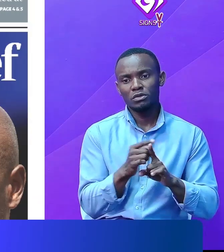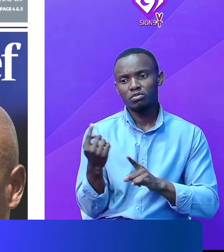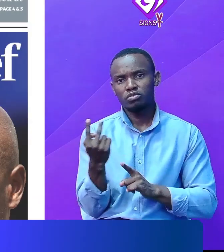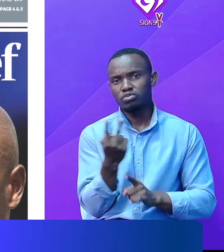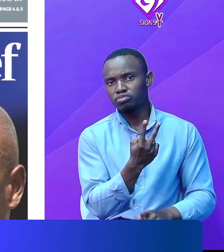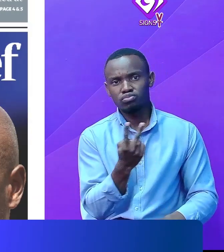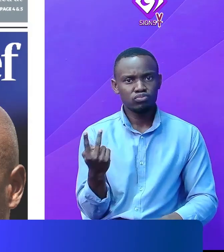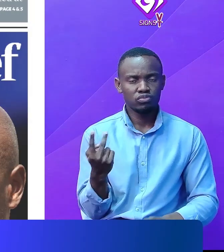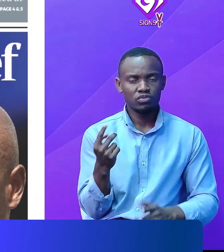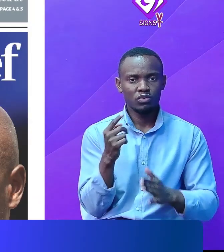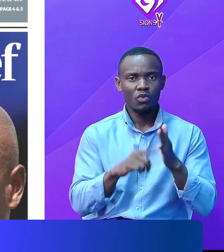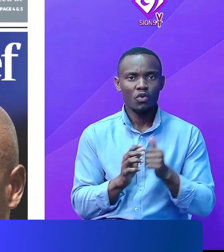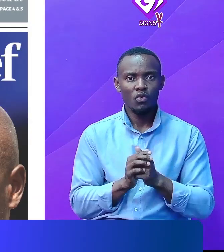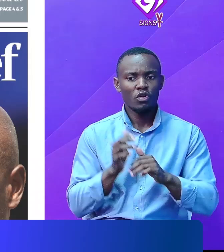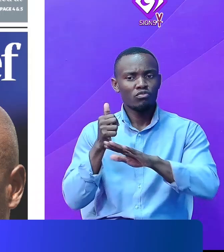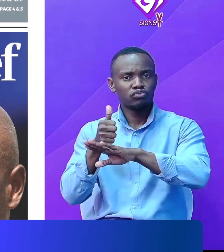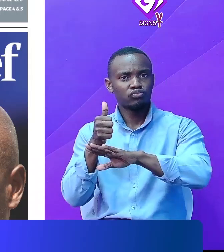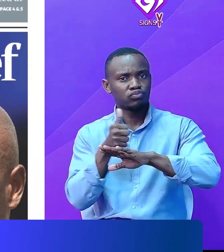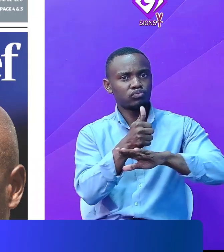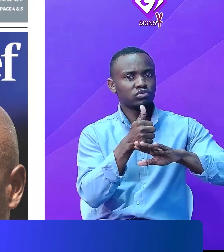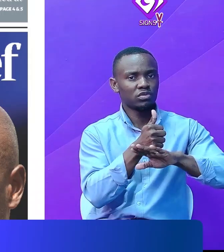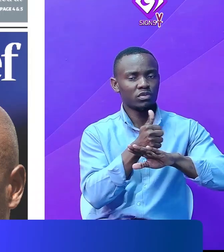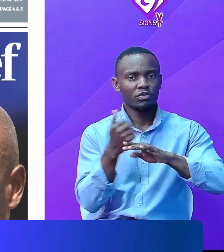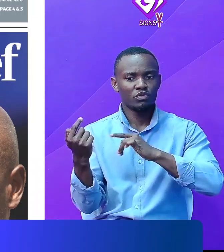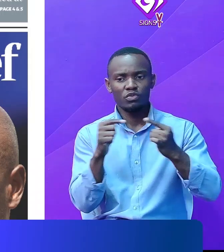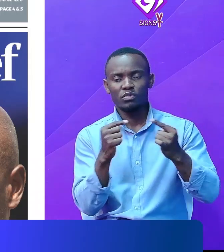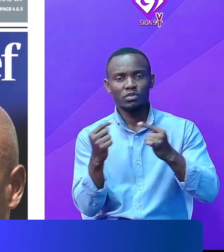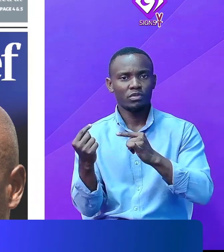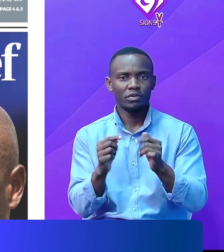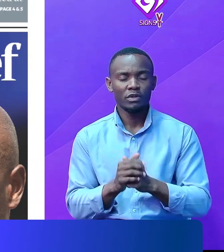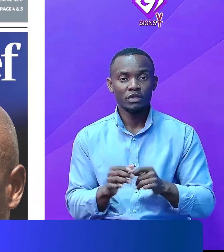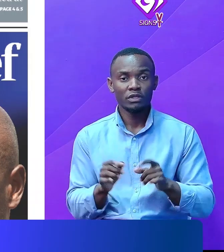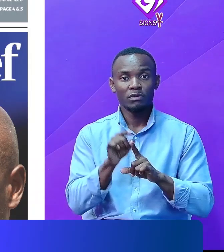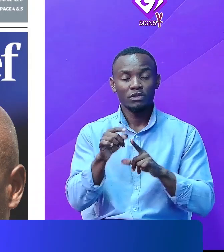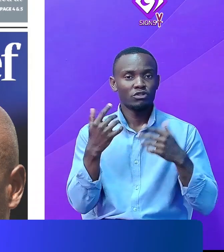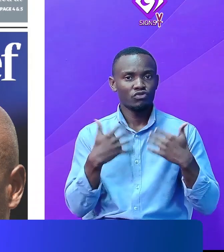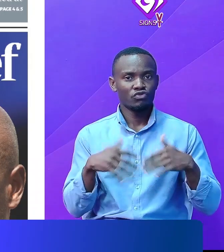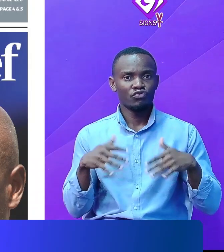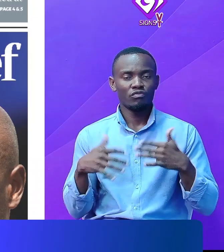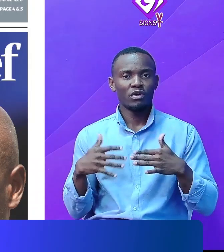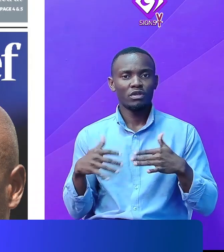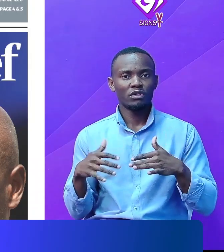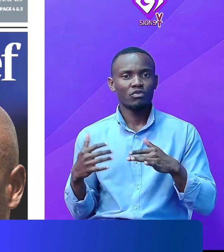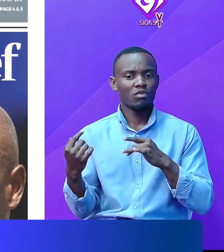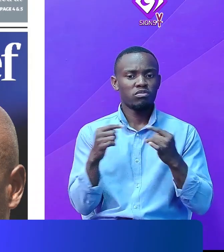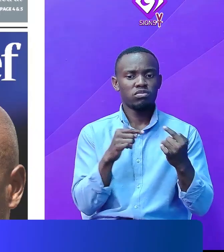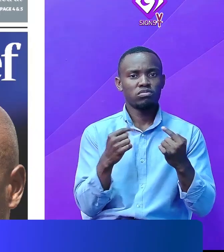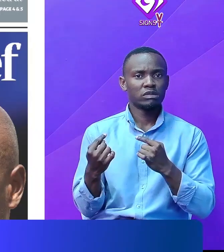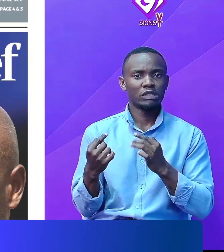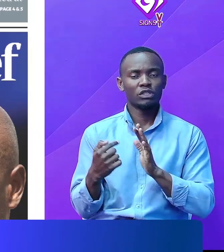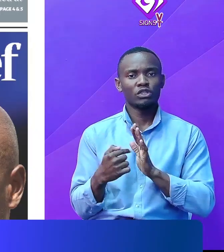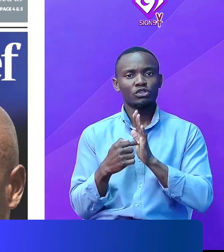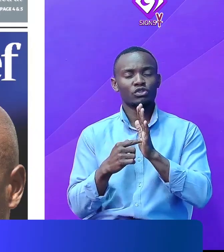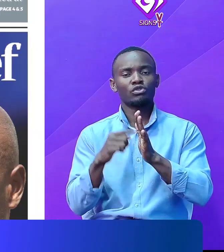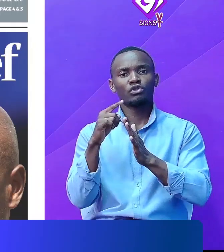of intimidation. Now, the dramatic exchange, which saw lawmakers walk out in protest, laid bare deep